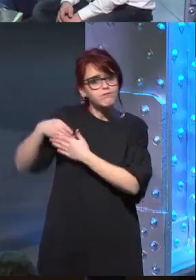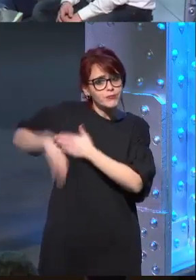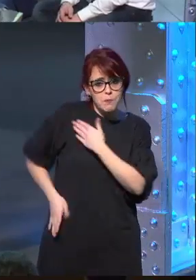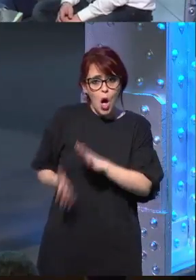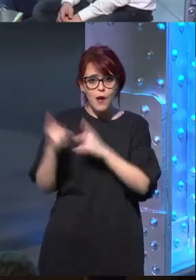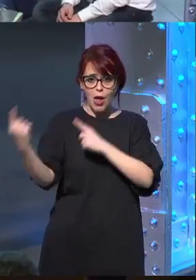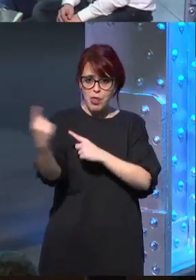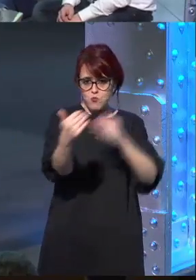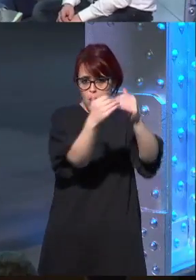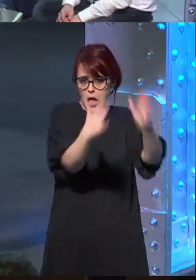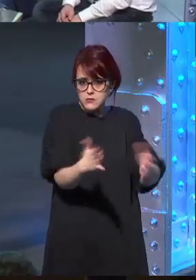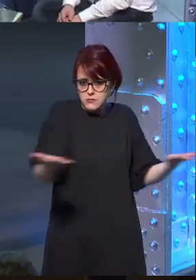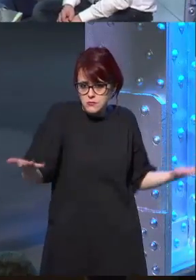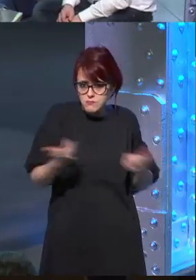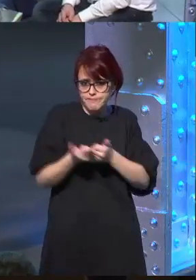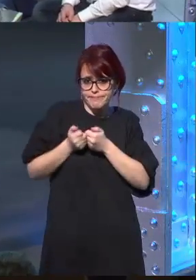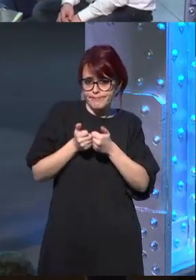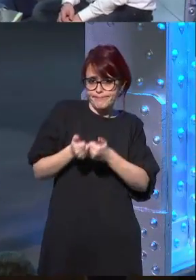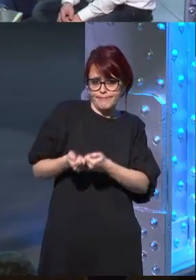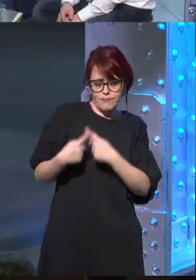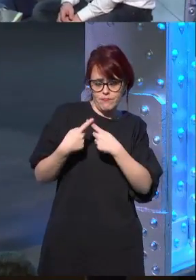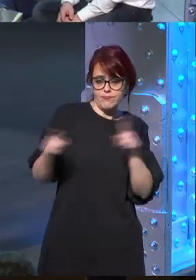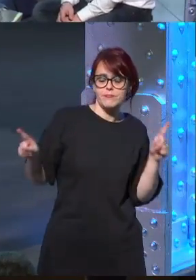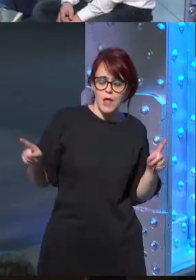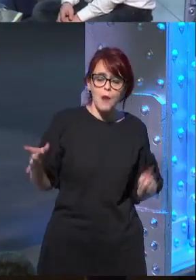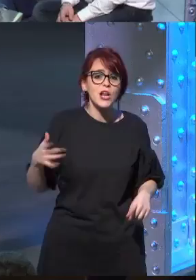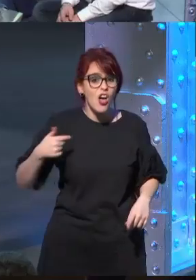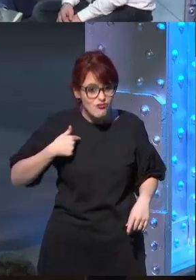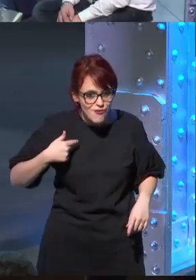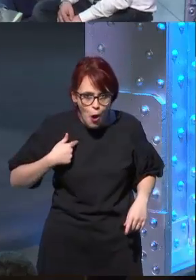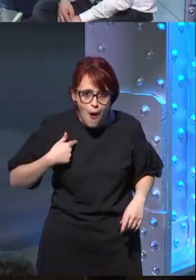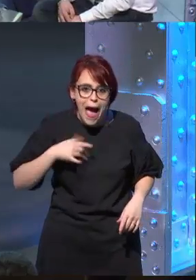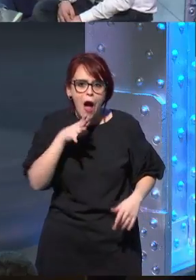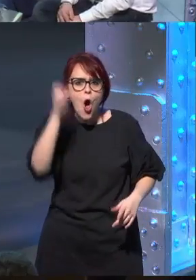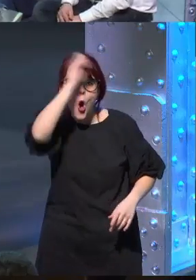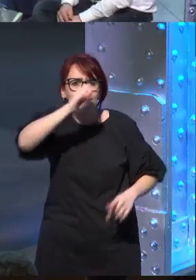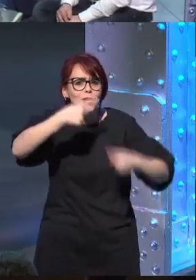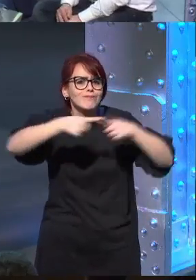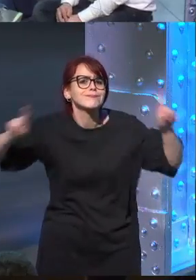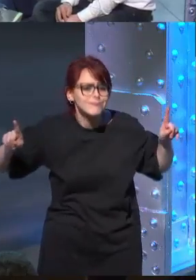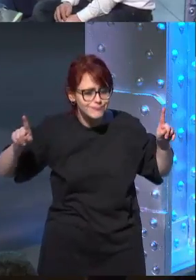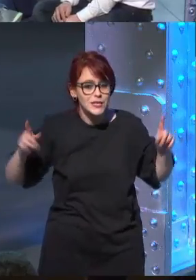chatting through the WhatsApp instead of talking with your friend, but this is very short-lasting.